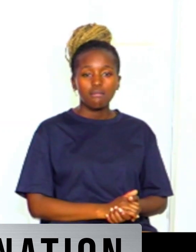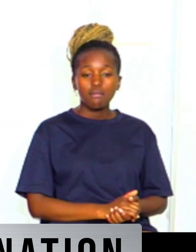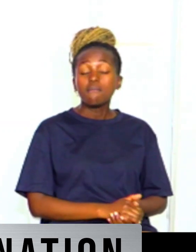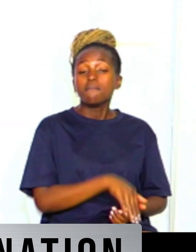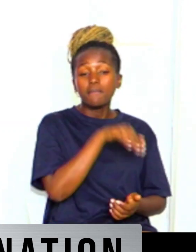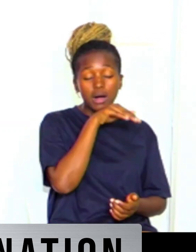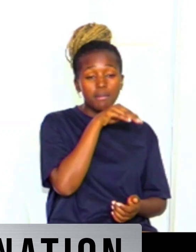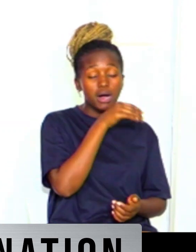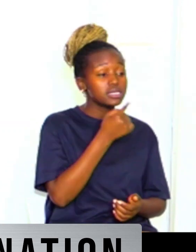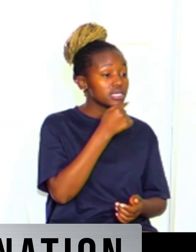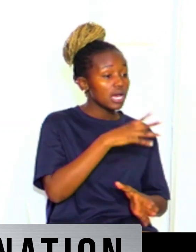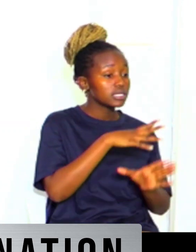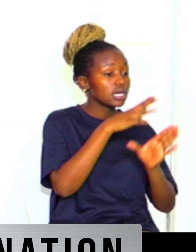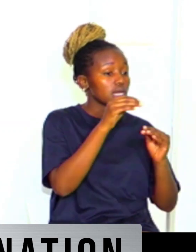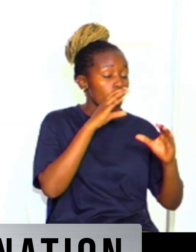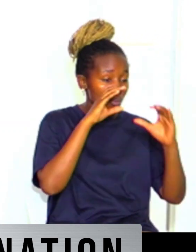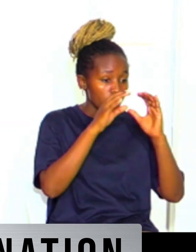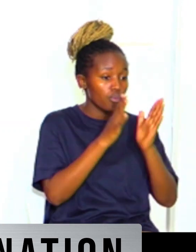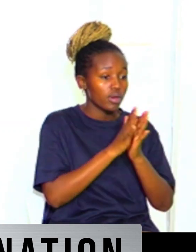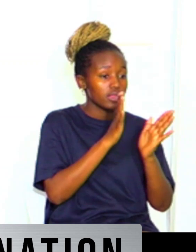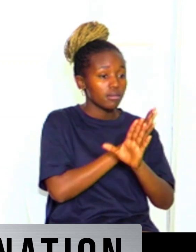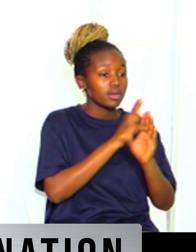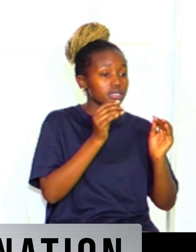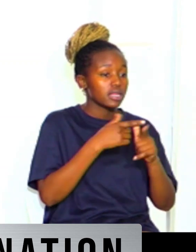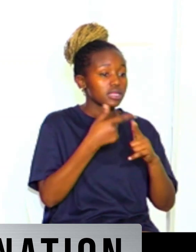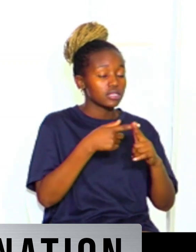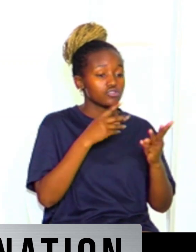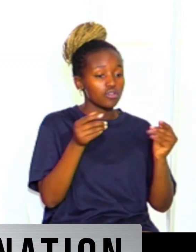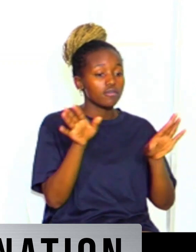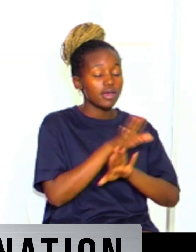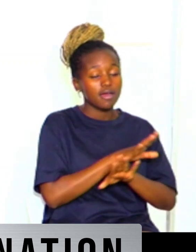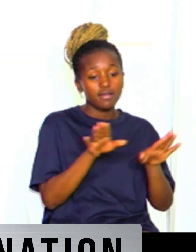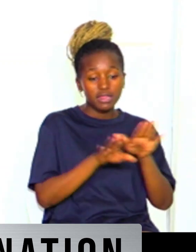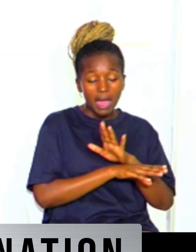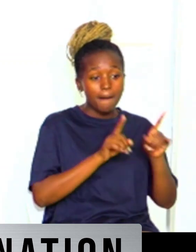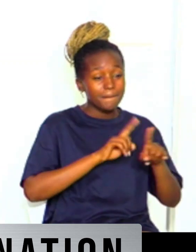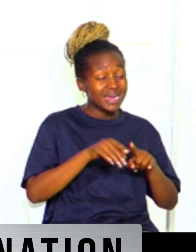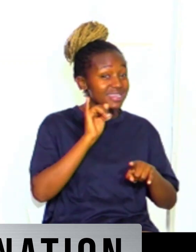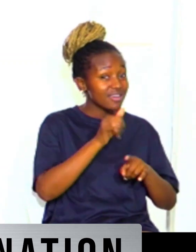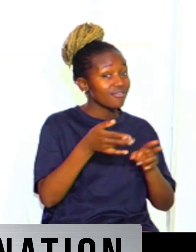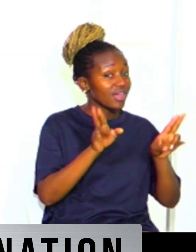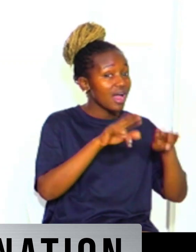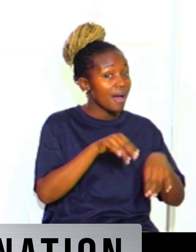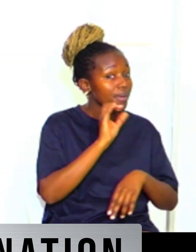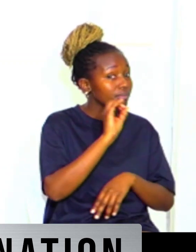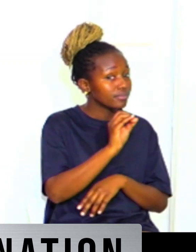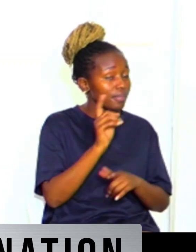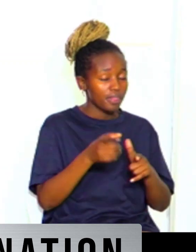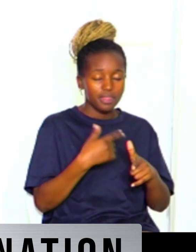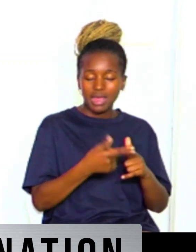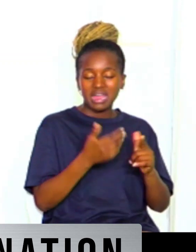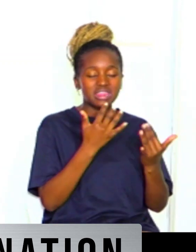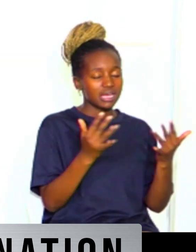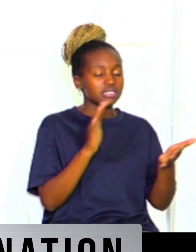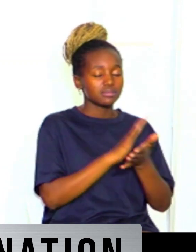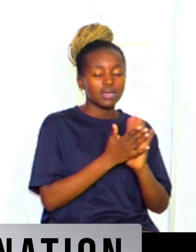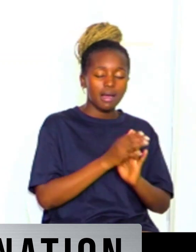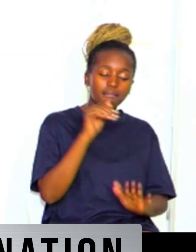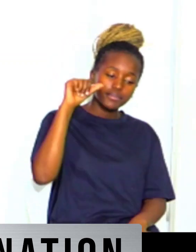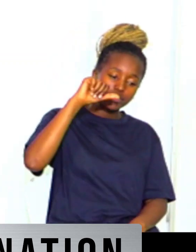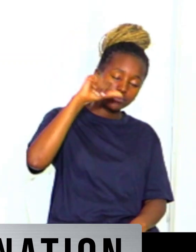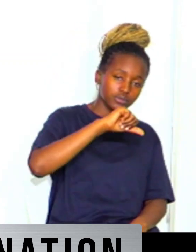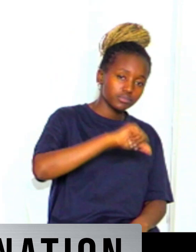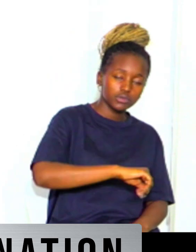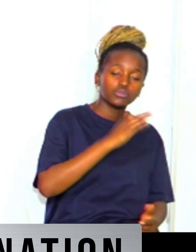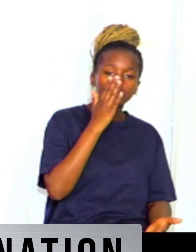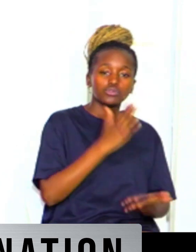those things. Mark my words, if that could not have happened, ingekuwa worse. Ingekuwa worse. So people lost